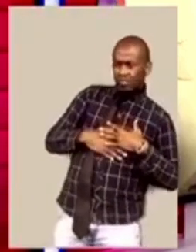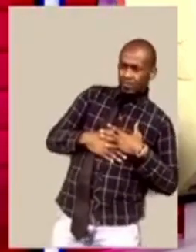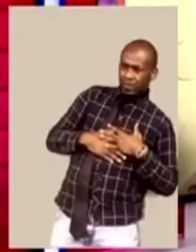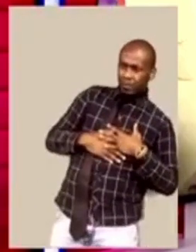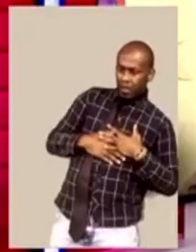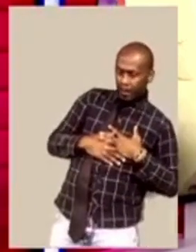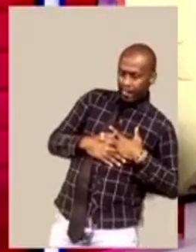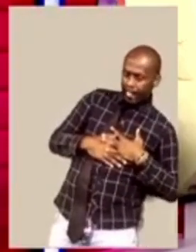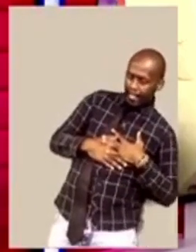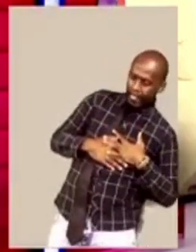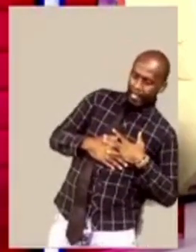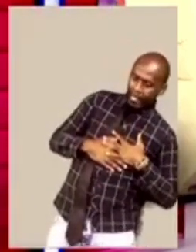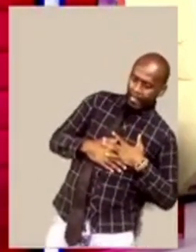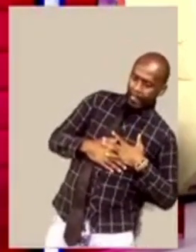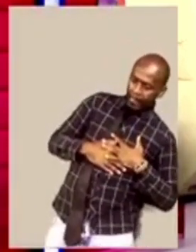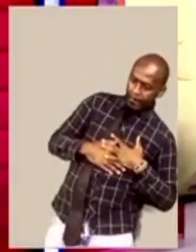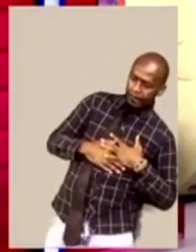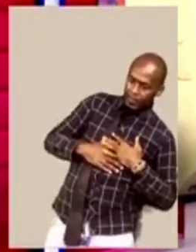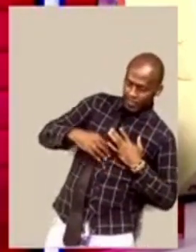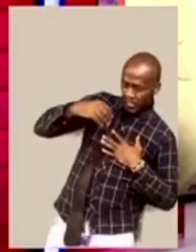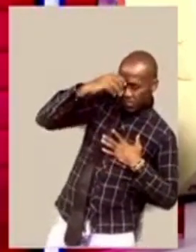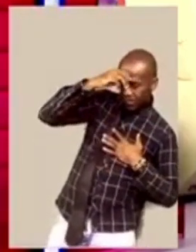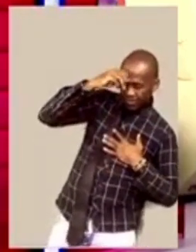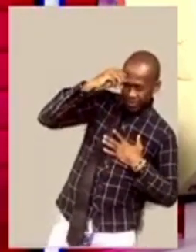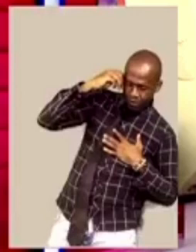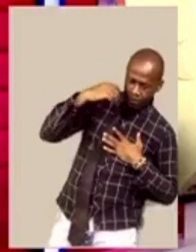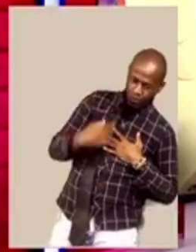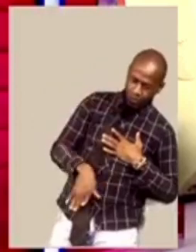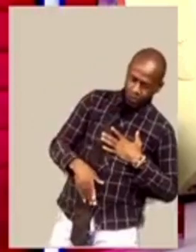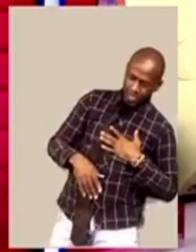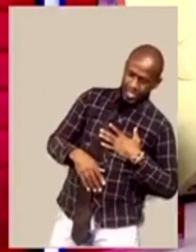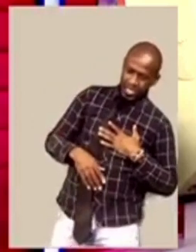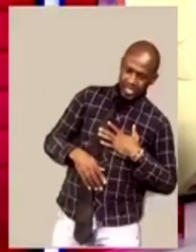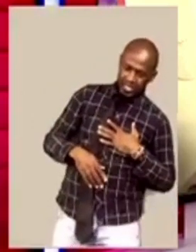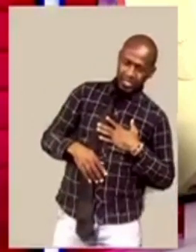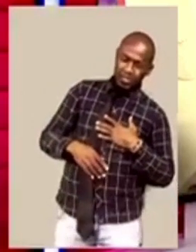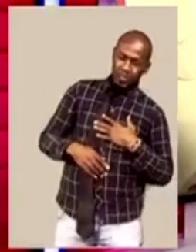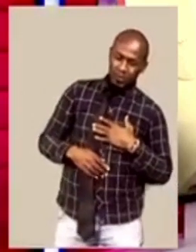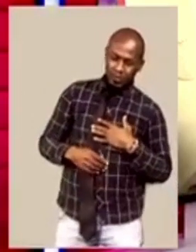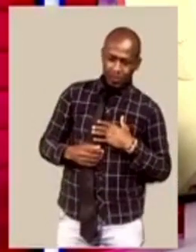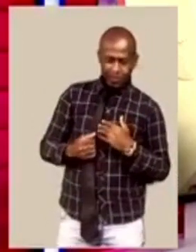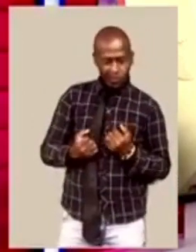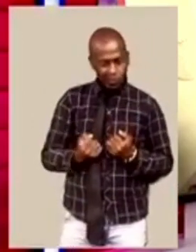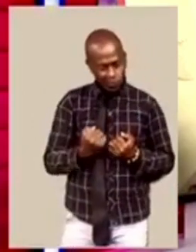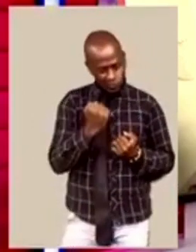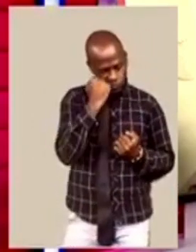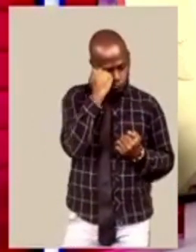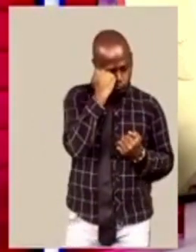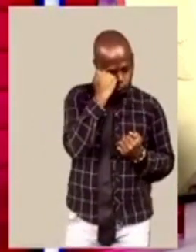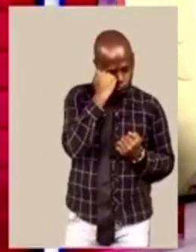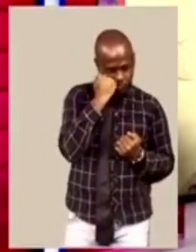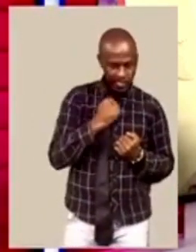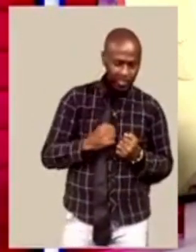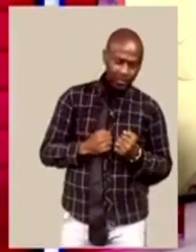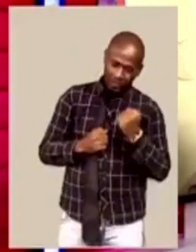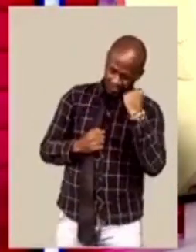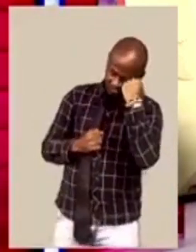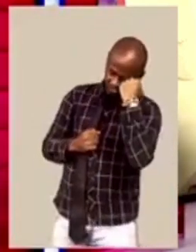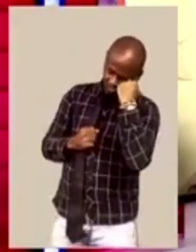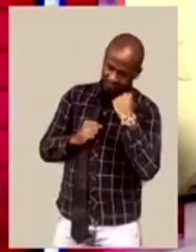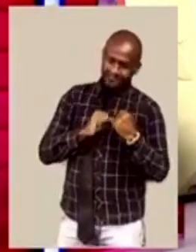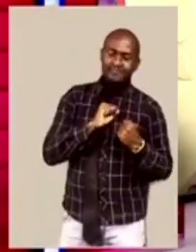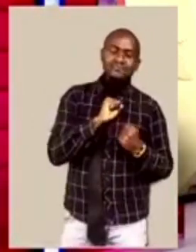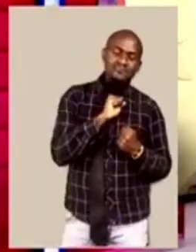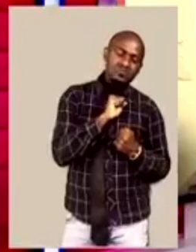now Uramaposa is very clever but we are not going to no, we are not going to be person. We are going to be South Africa.